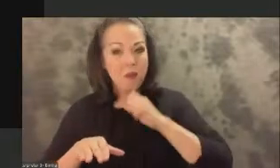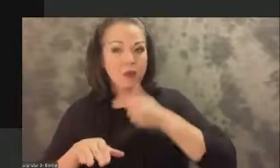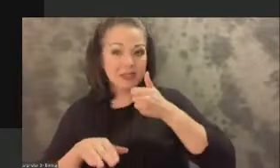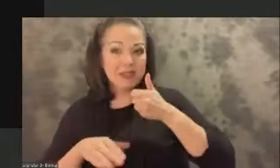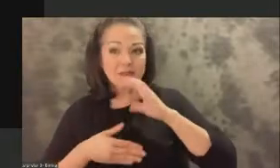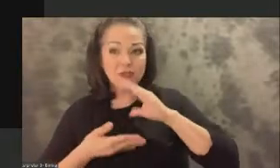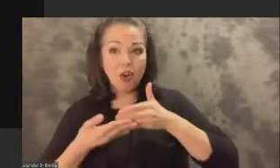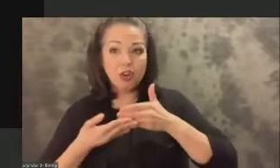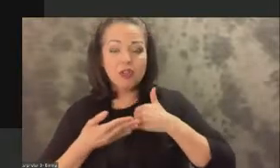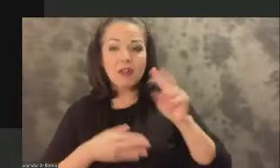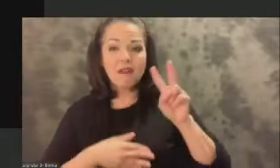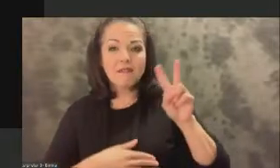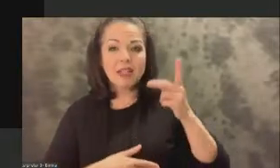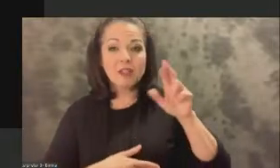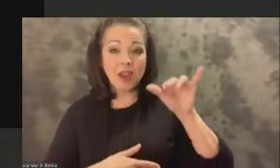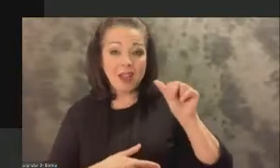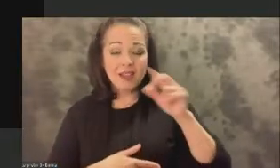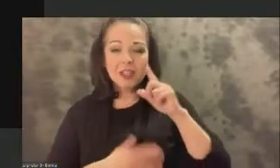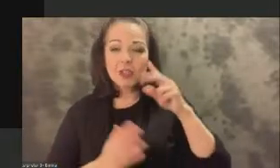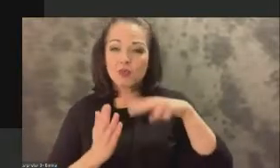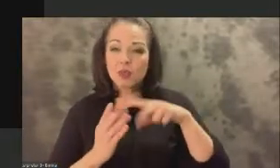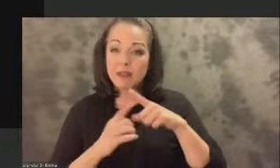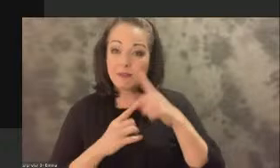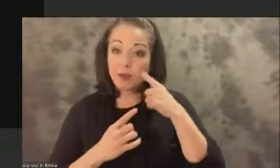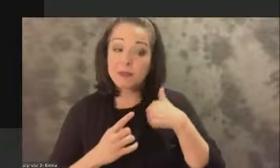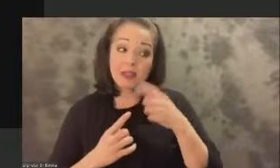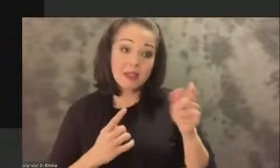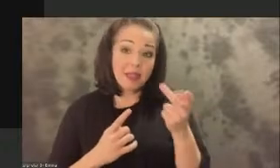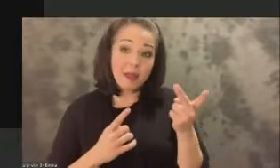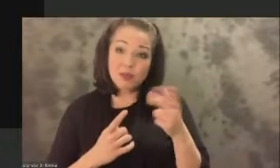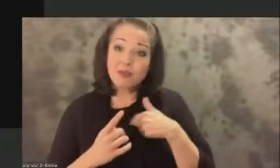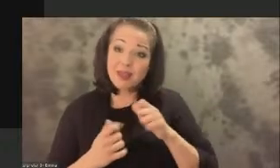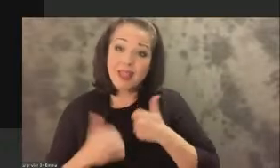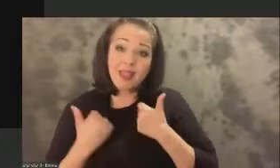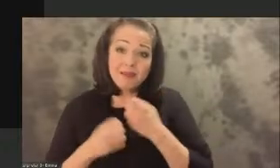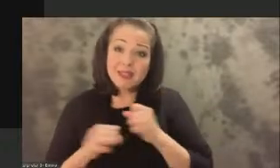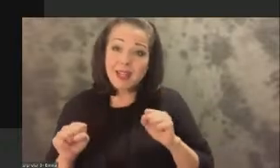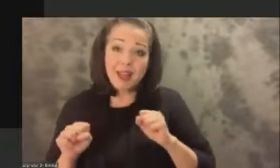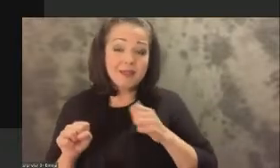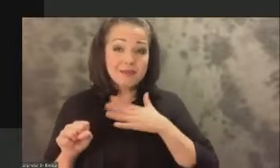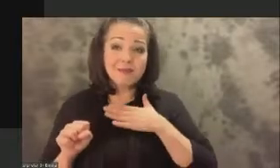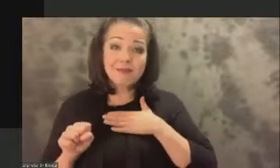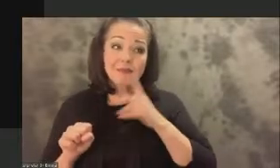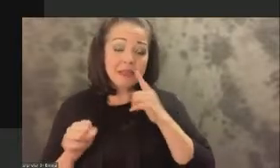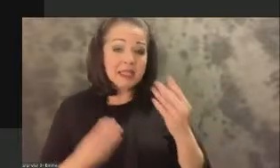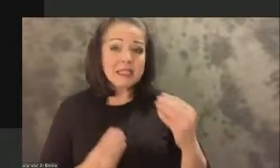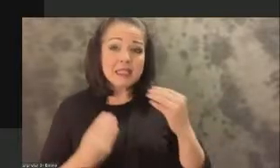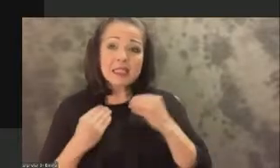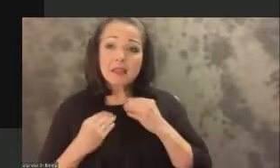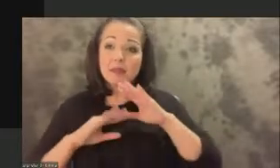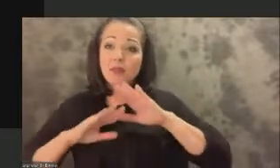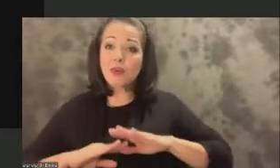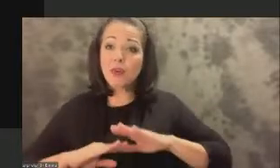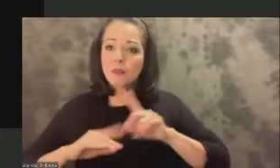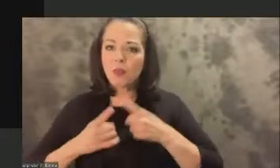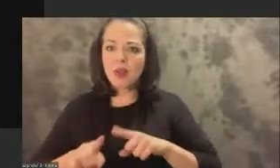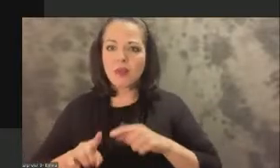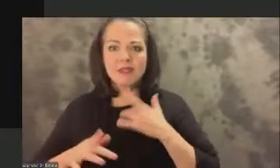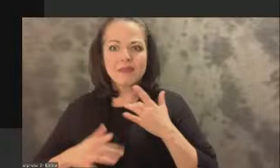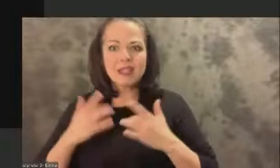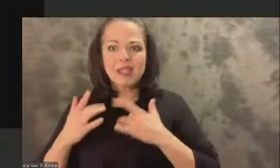Victoria, would read to me. So they were really my lifesavers, and they didn't even know it because of bringing me that calm when I was experiencing a lot